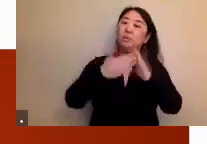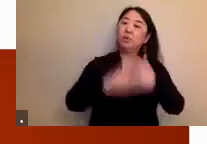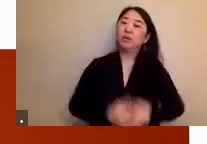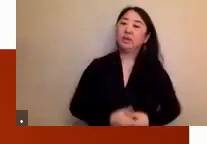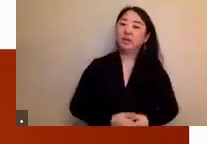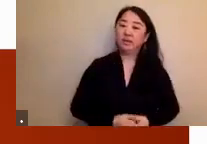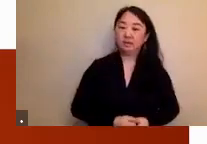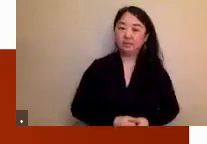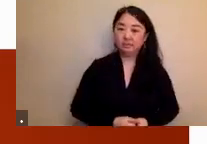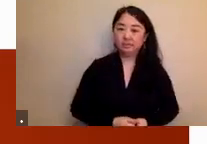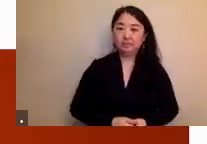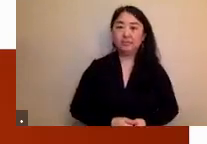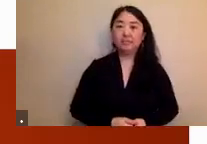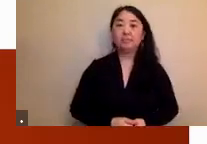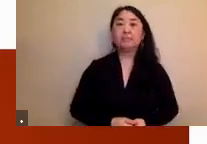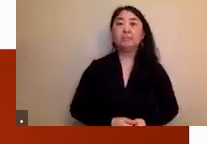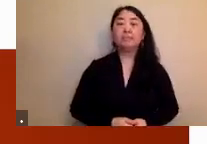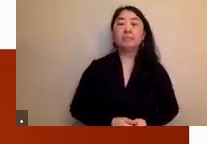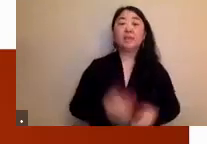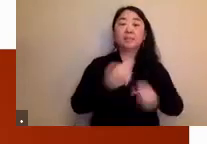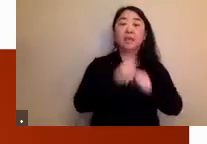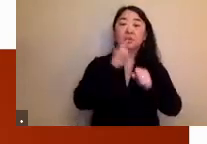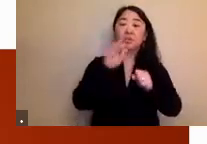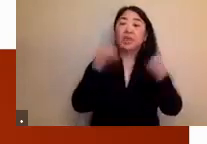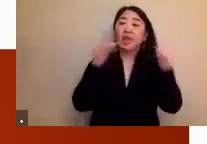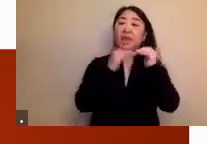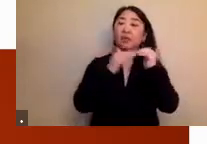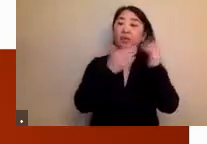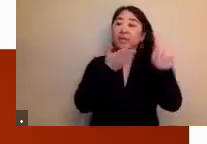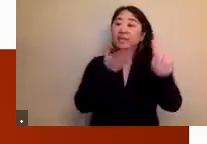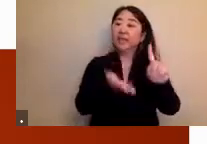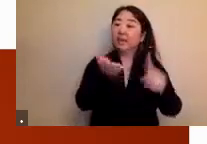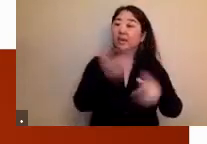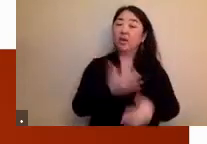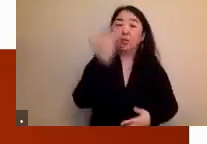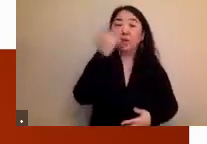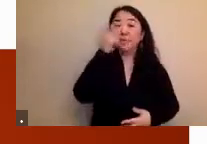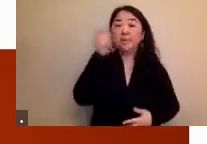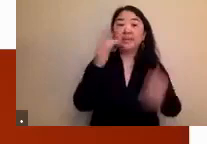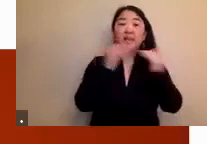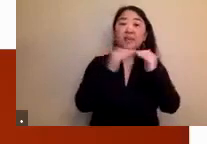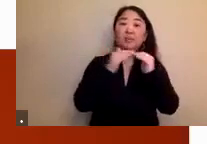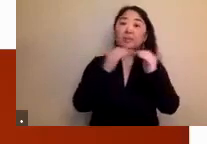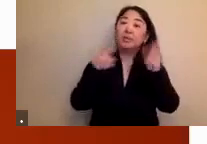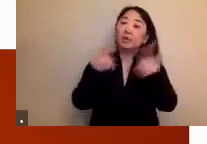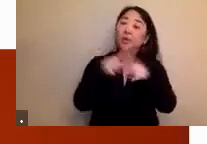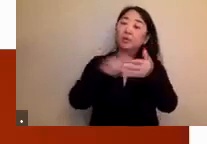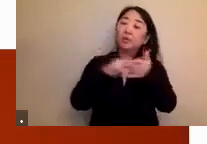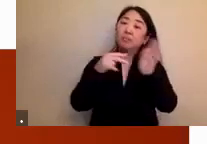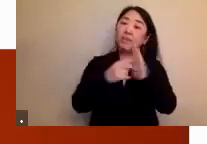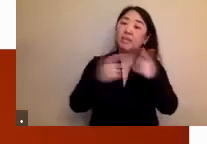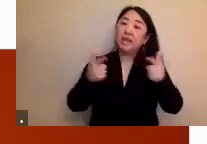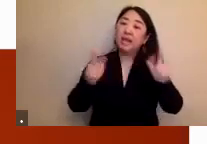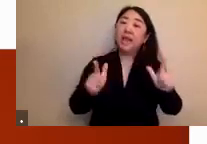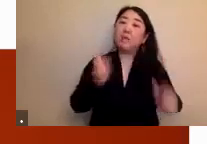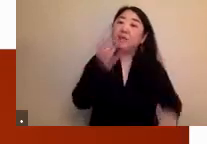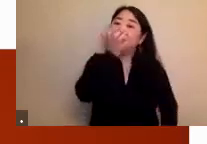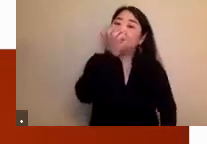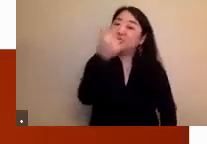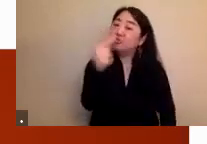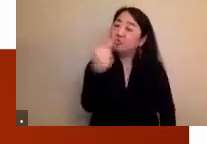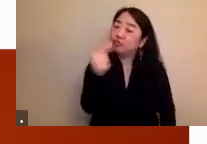as well to ensure that equity is there, because equity also means allowing for green space.